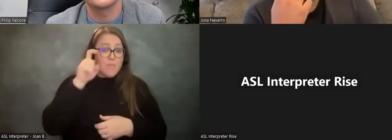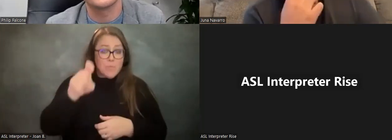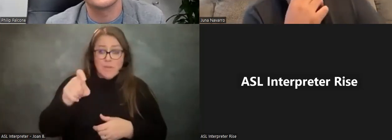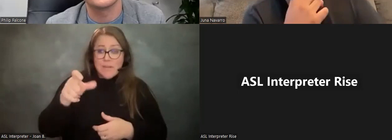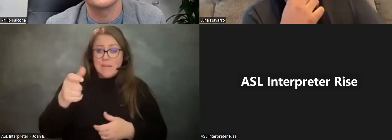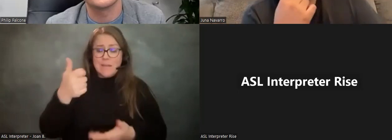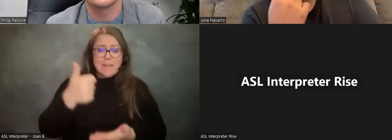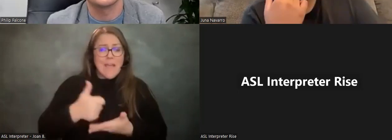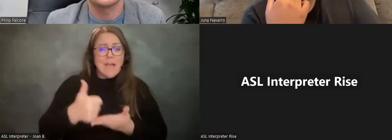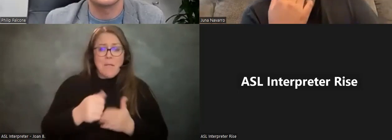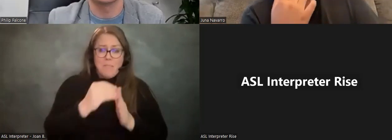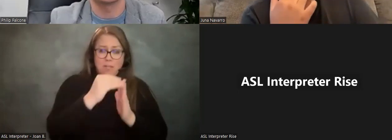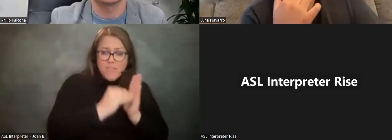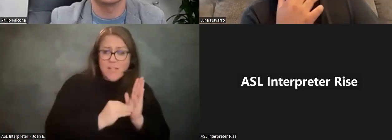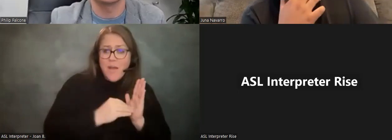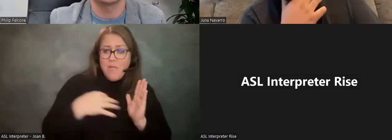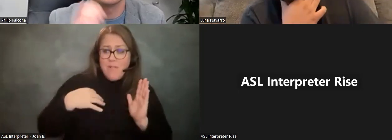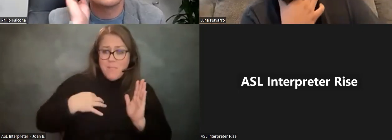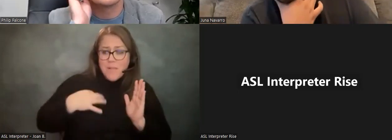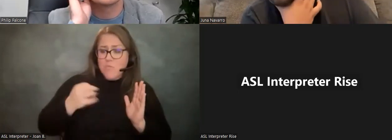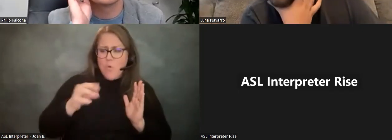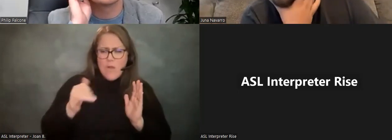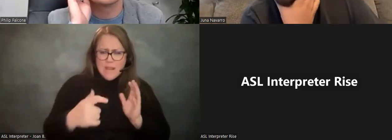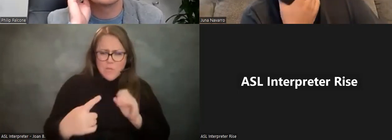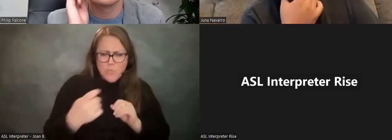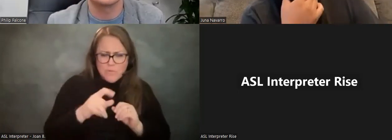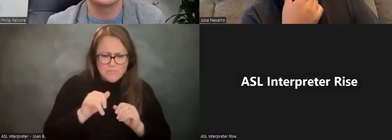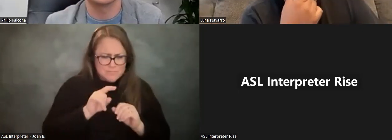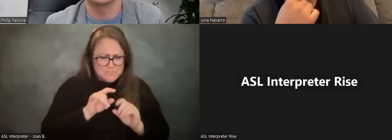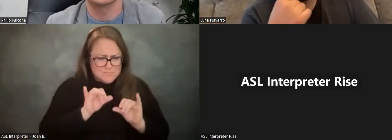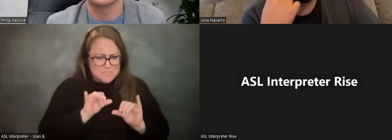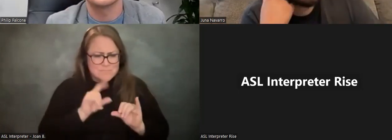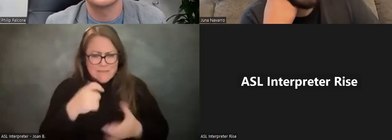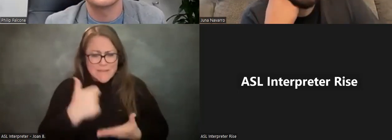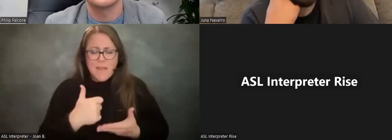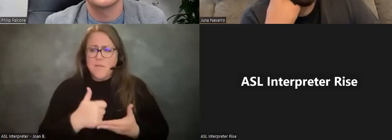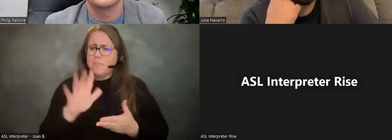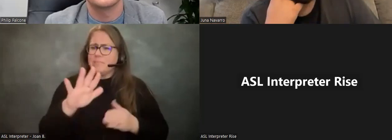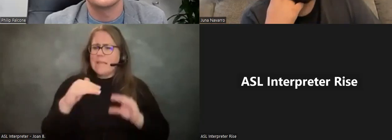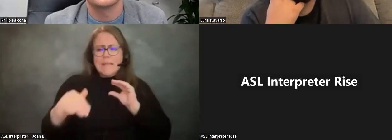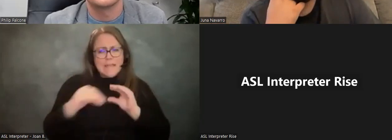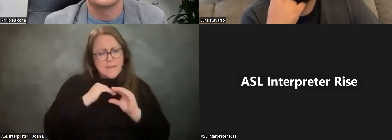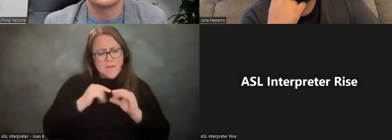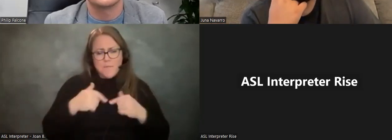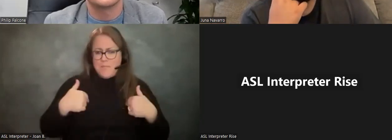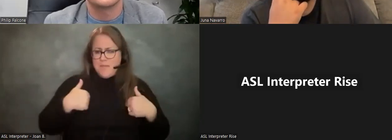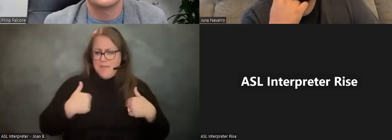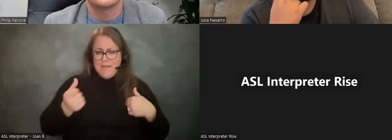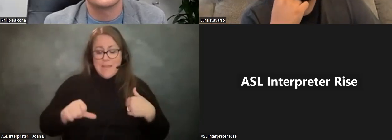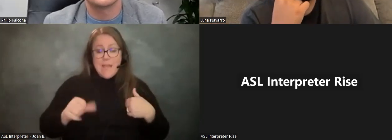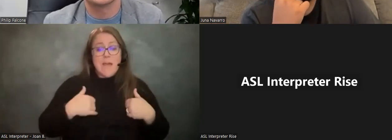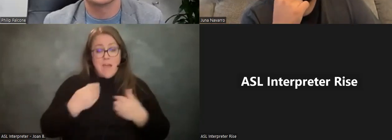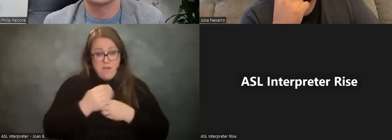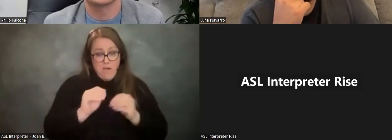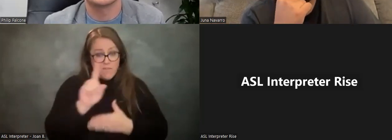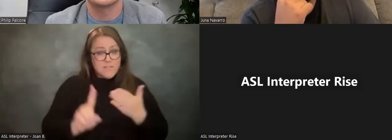with filling out your application or just questions on the application, please feel free to email me. I also have office hours for